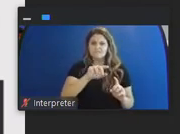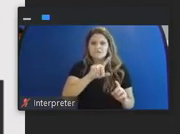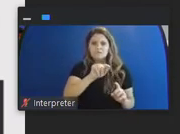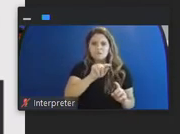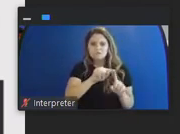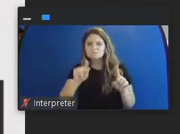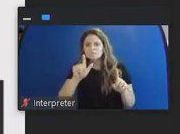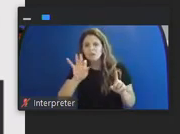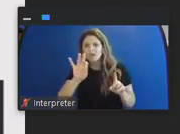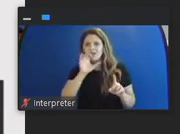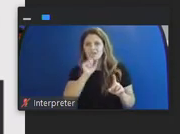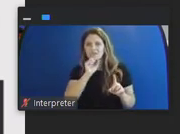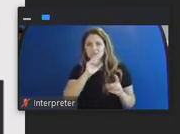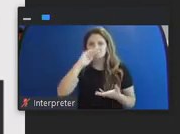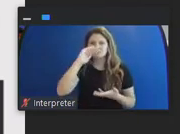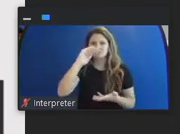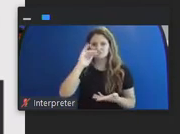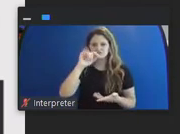age groups.